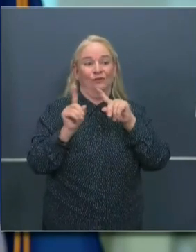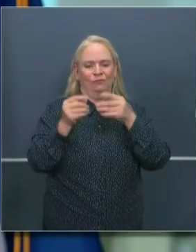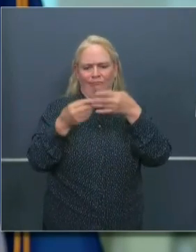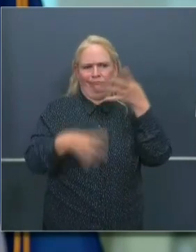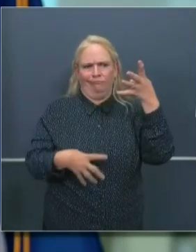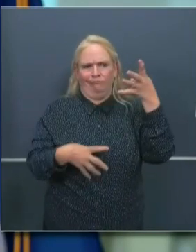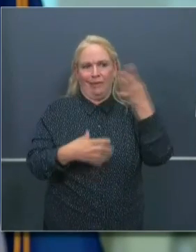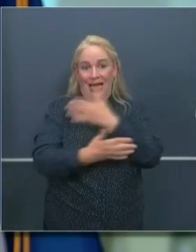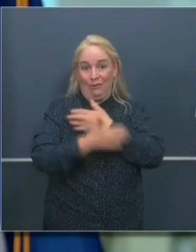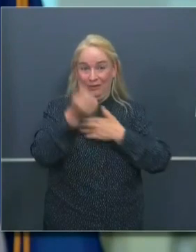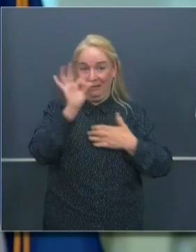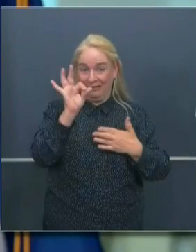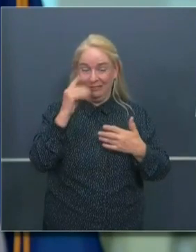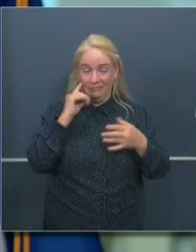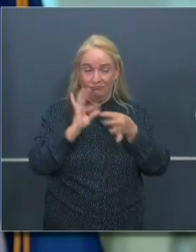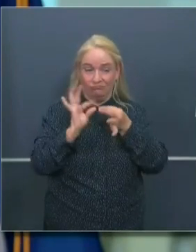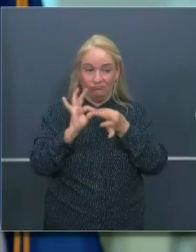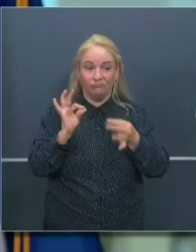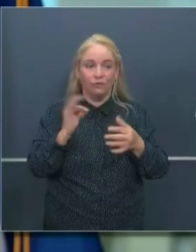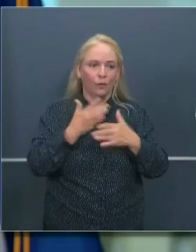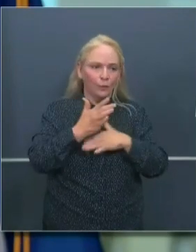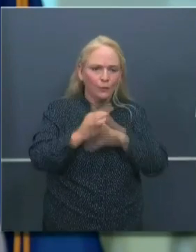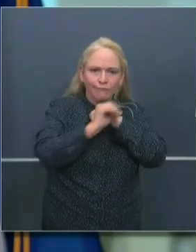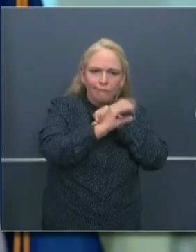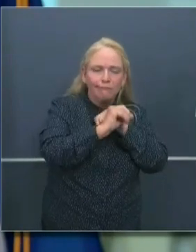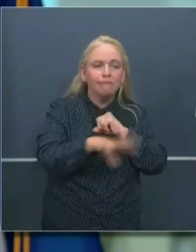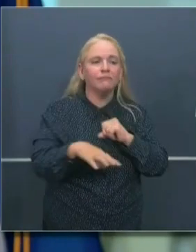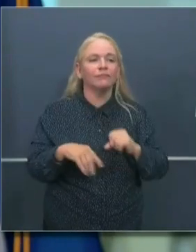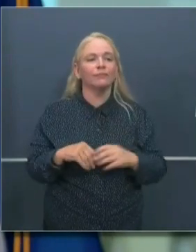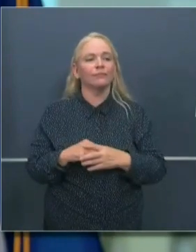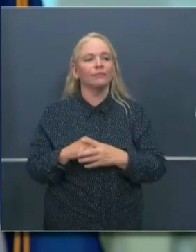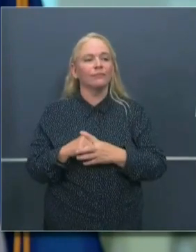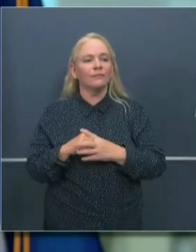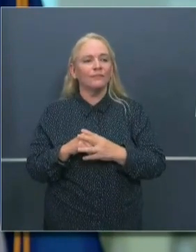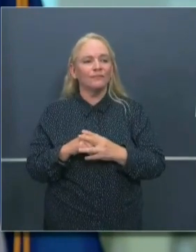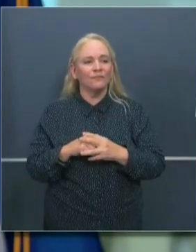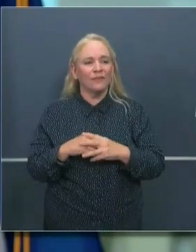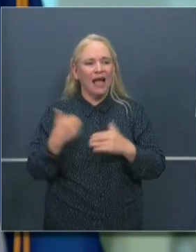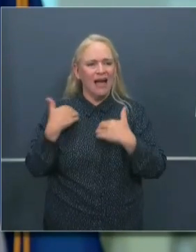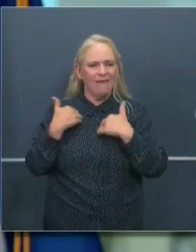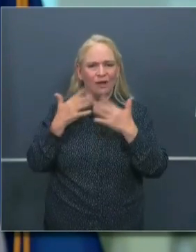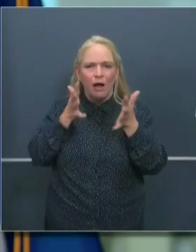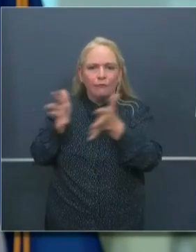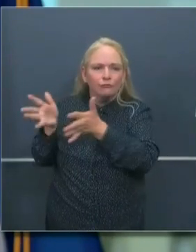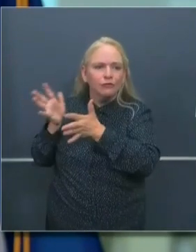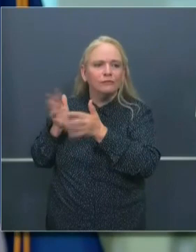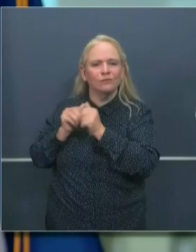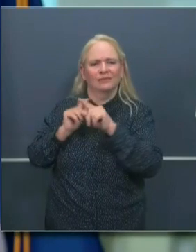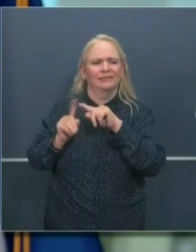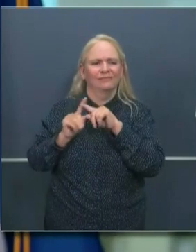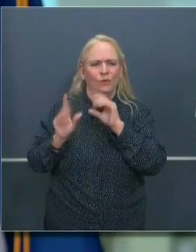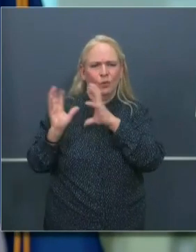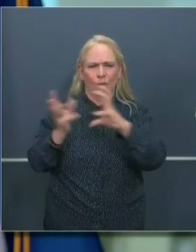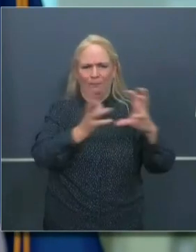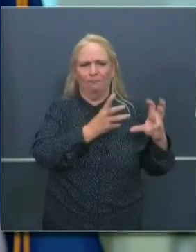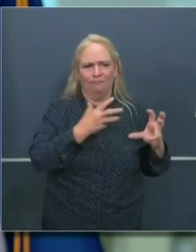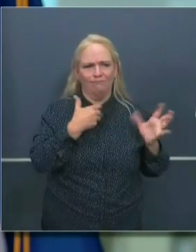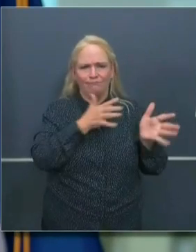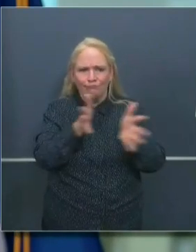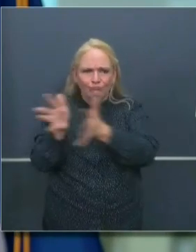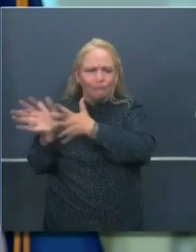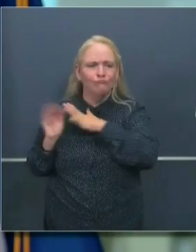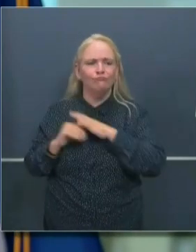these opportunities that we share together in a very public way, is so often the conversation, the questions were about